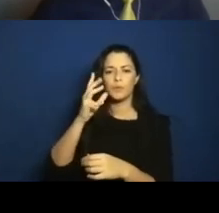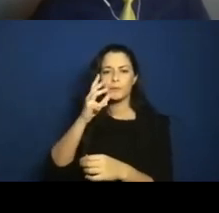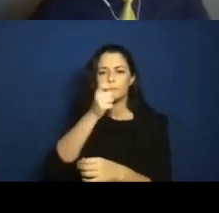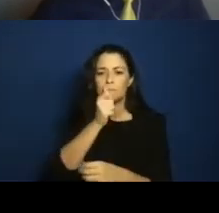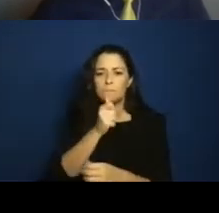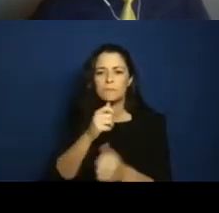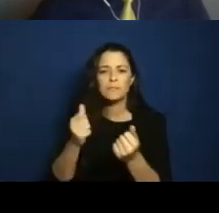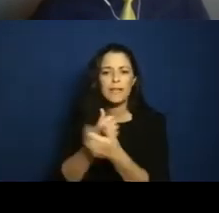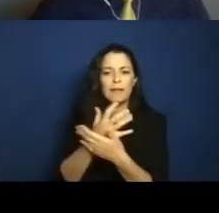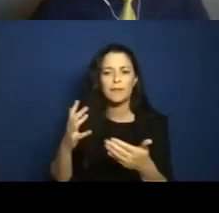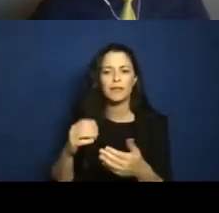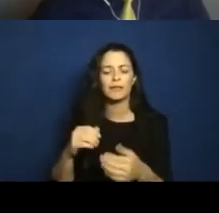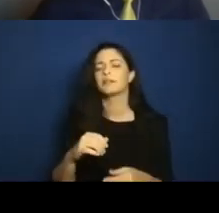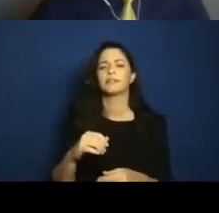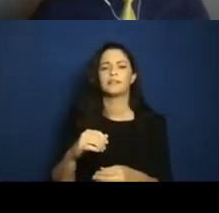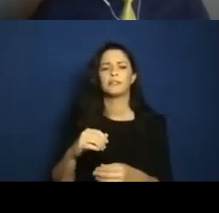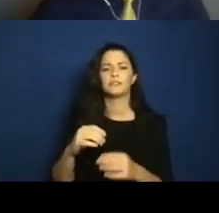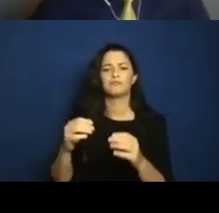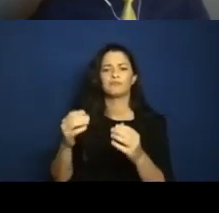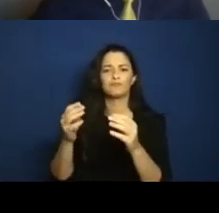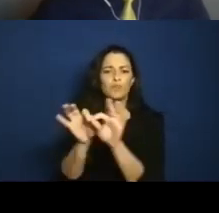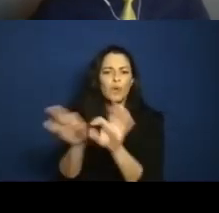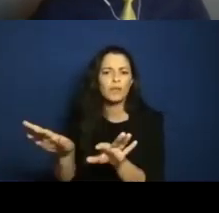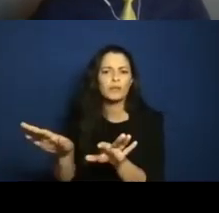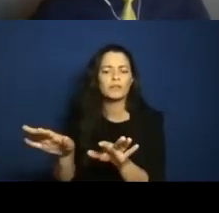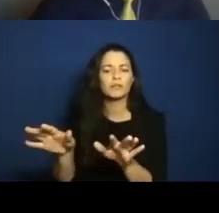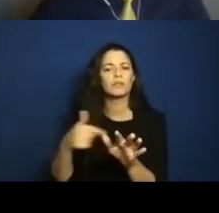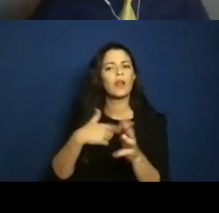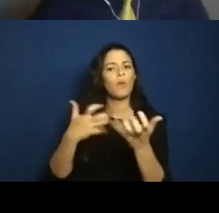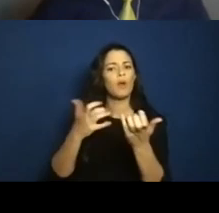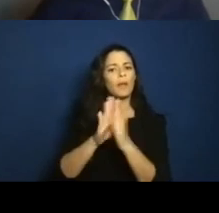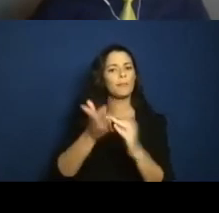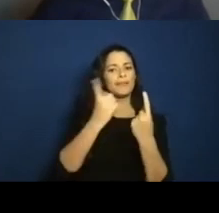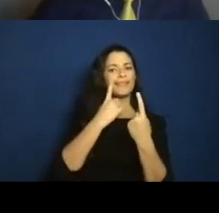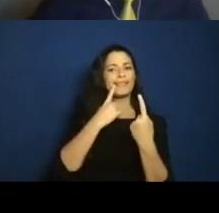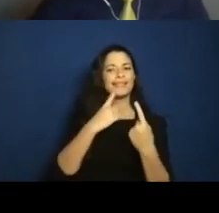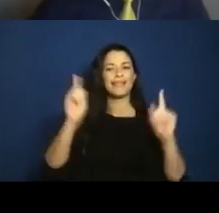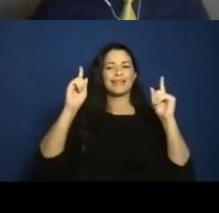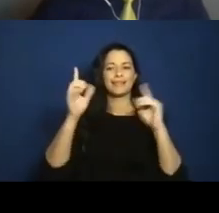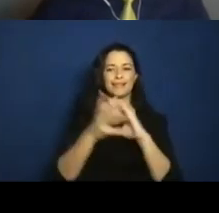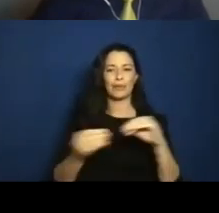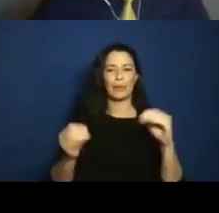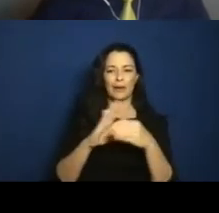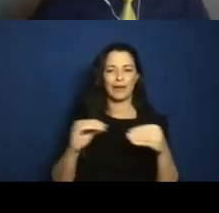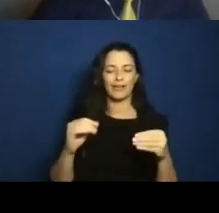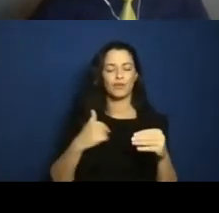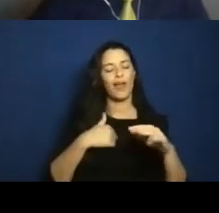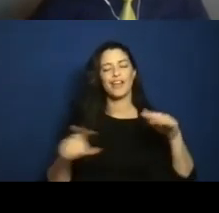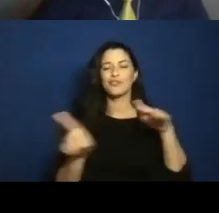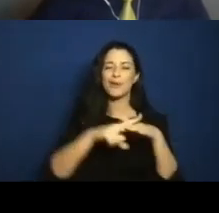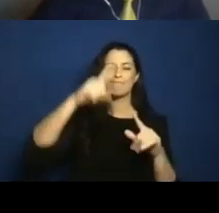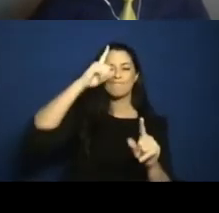be like a success story of all that they had endured. So I went in with a positive